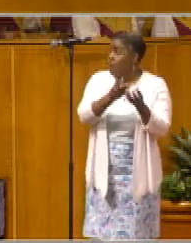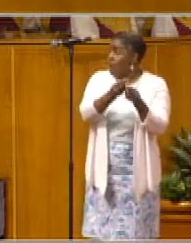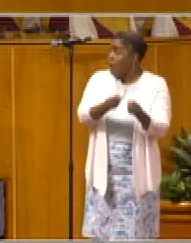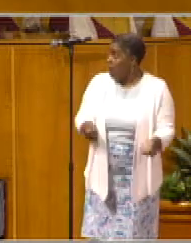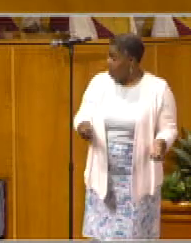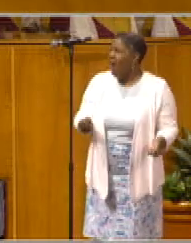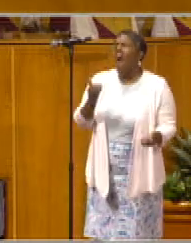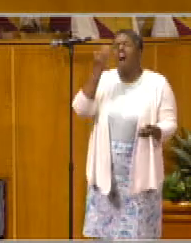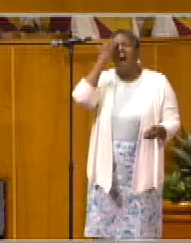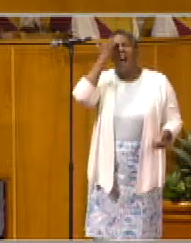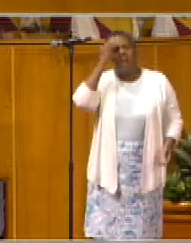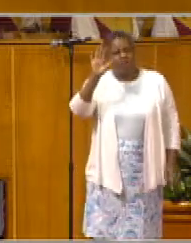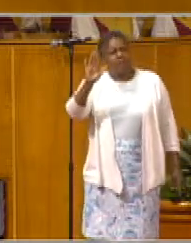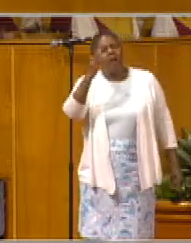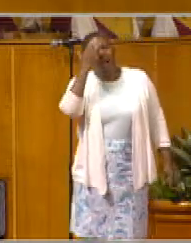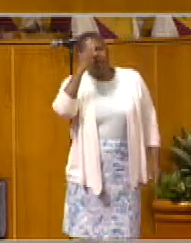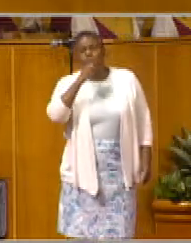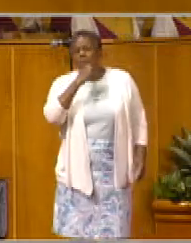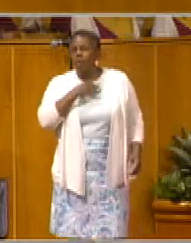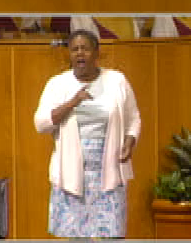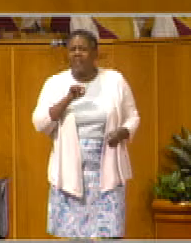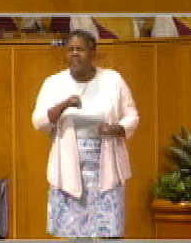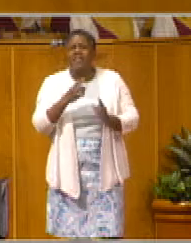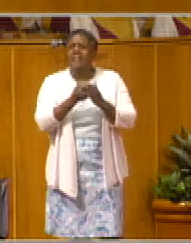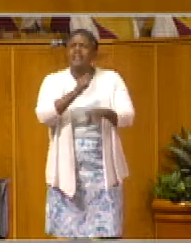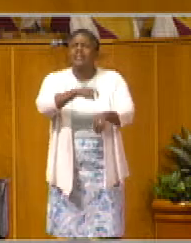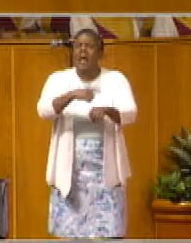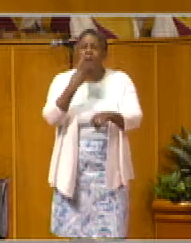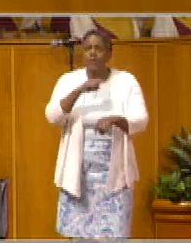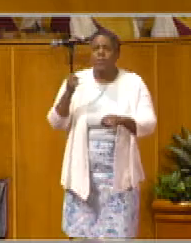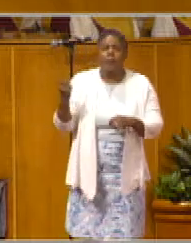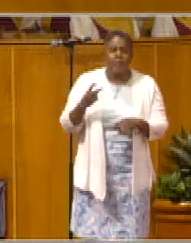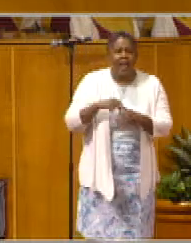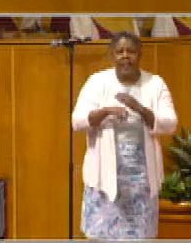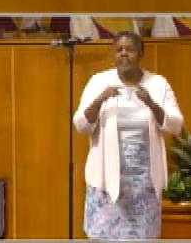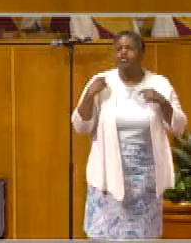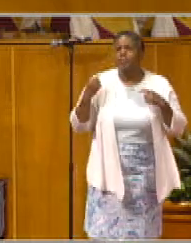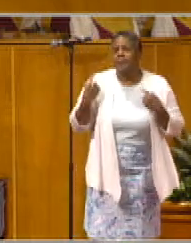Yeah, I know you ain't gonna like this. It's time for you to get back in the gym.